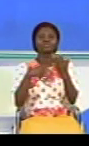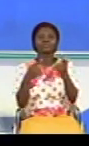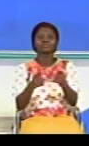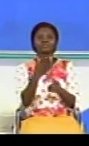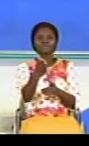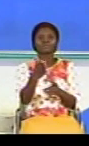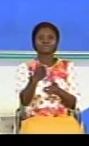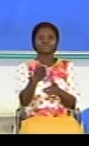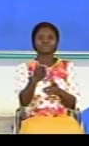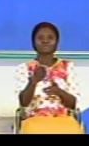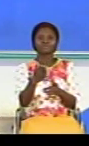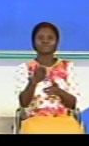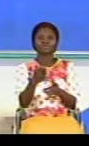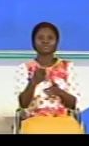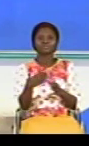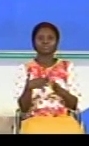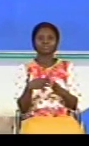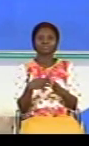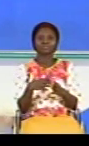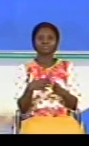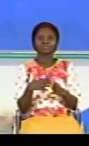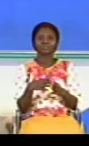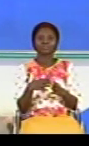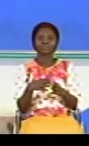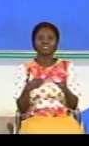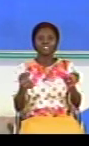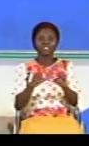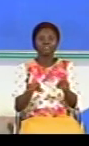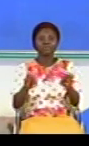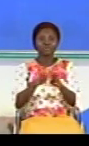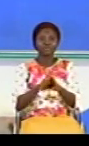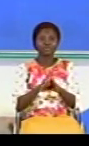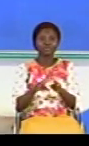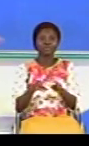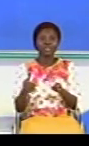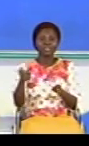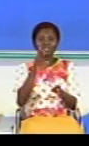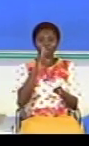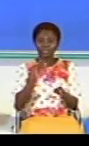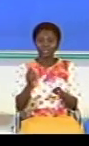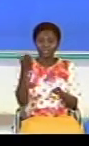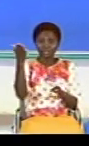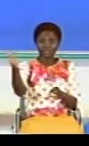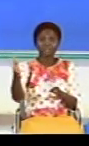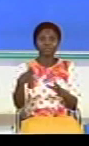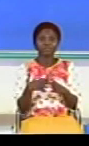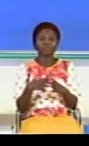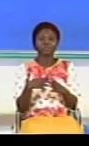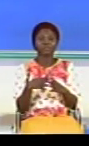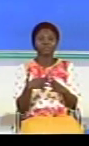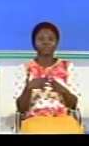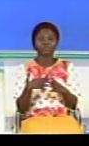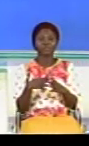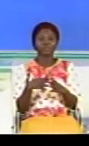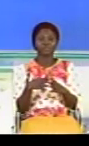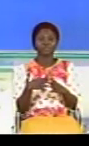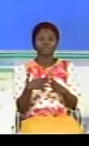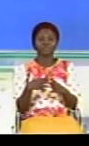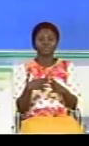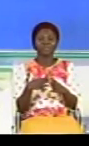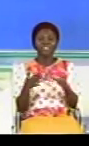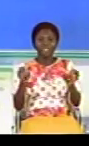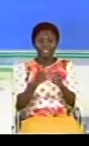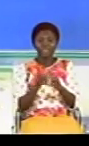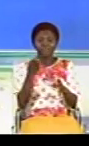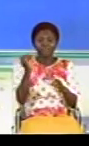Even there was one still hiding there, still sneaking in. And one of you is a devil. I will not